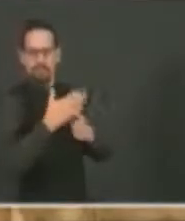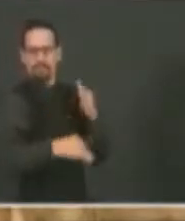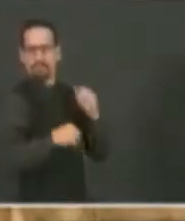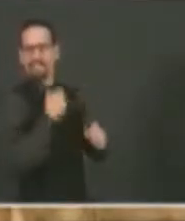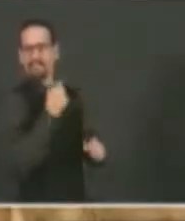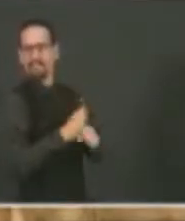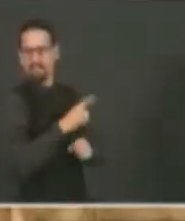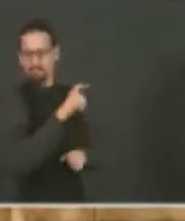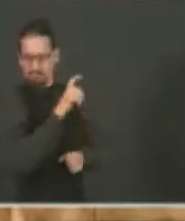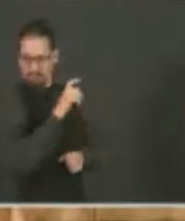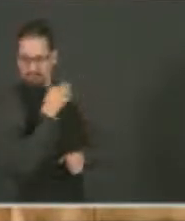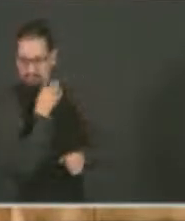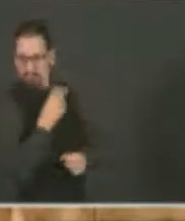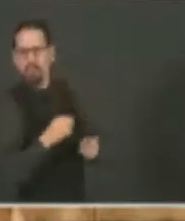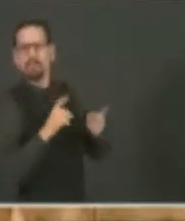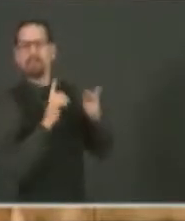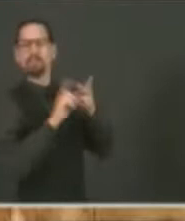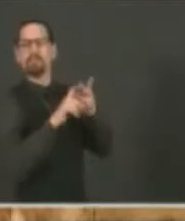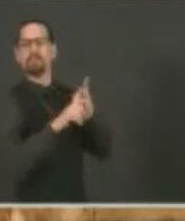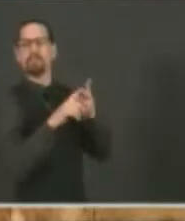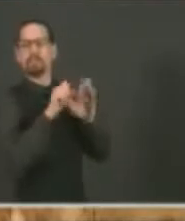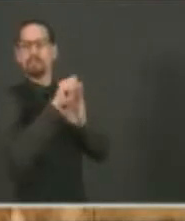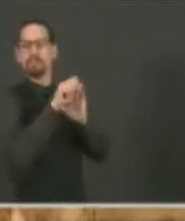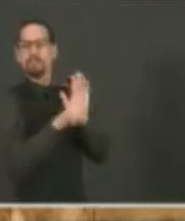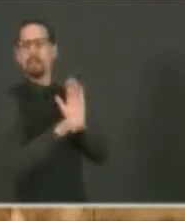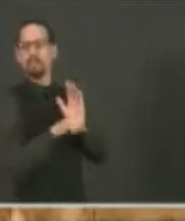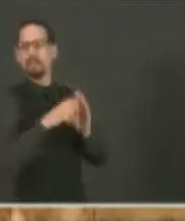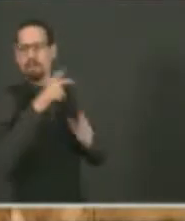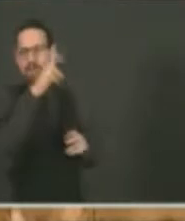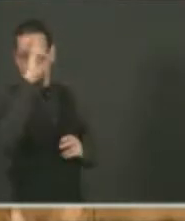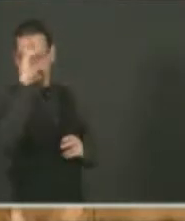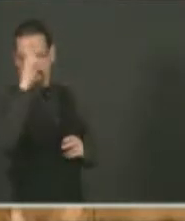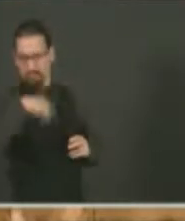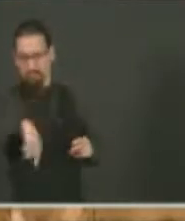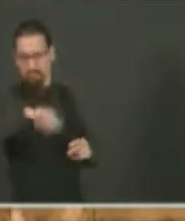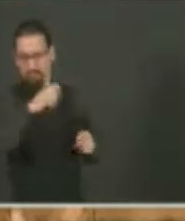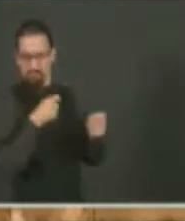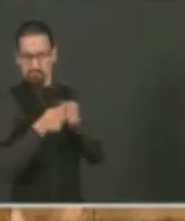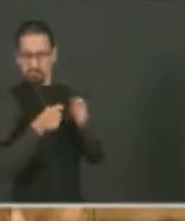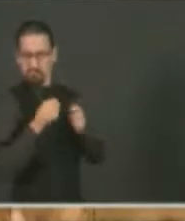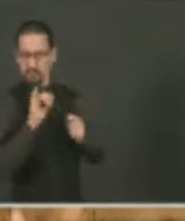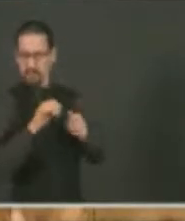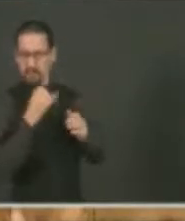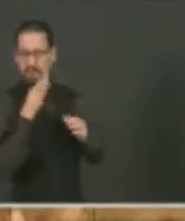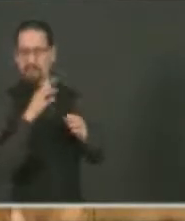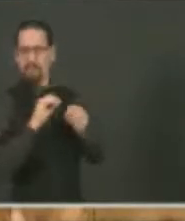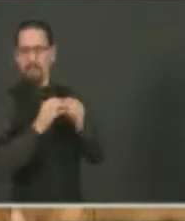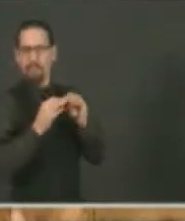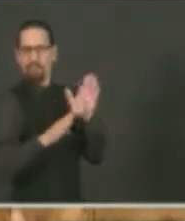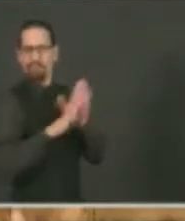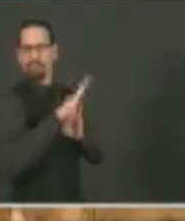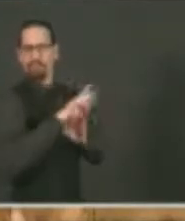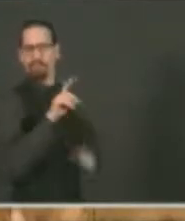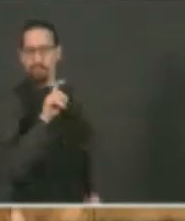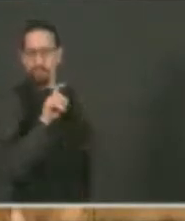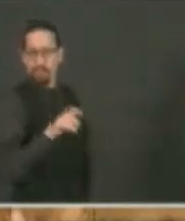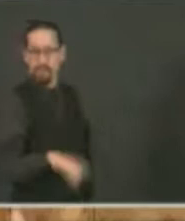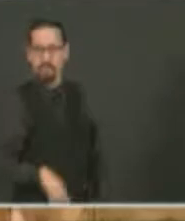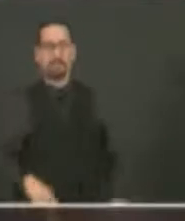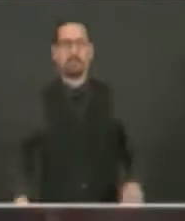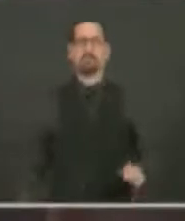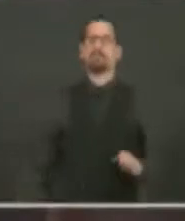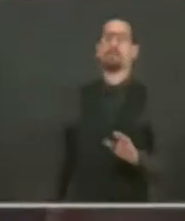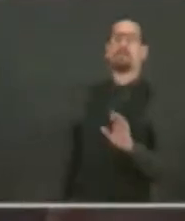is the state's hospitals capable of handling any increase? Similar to what we saw in